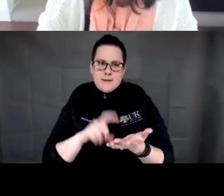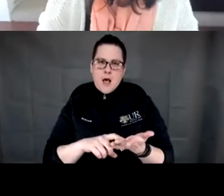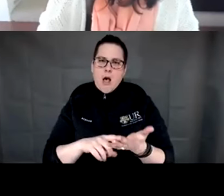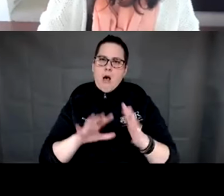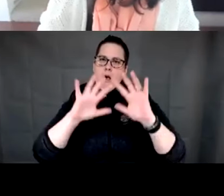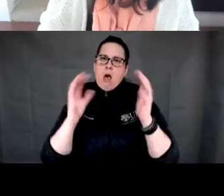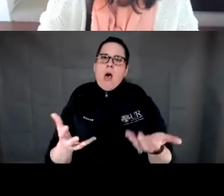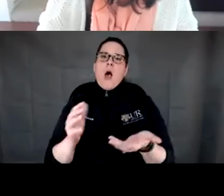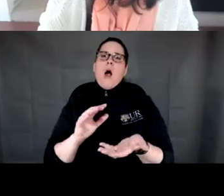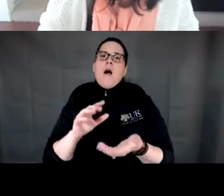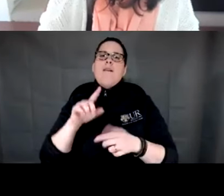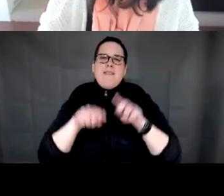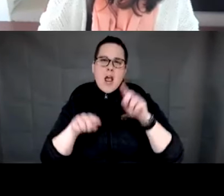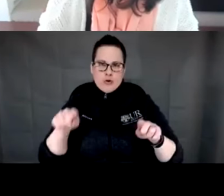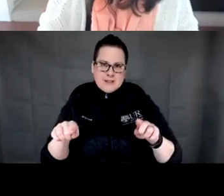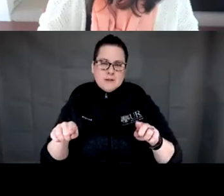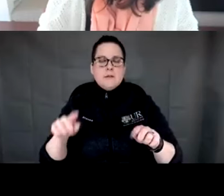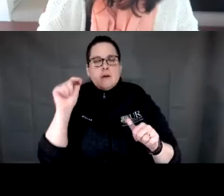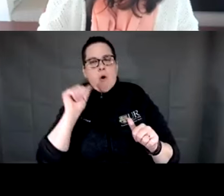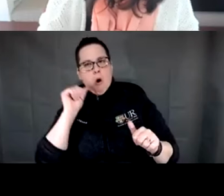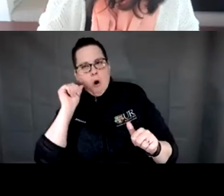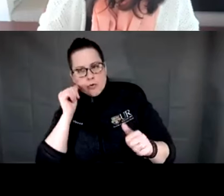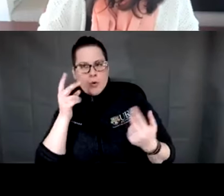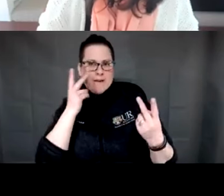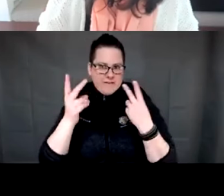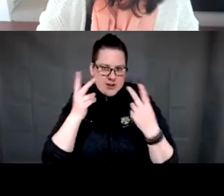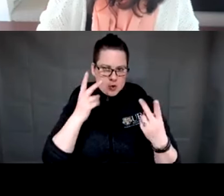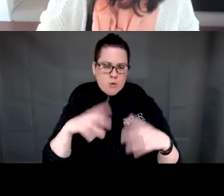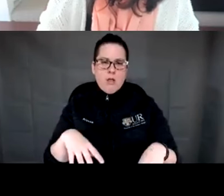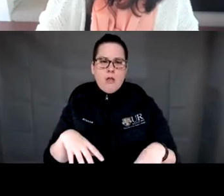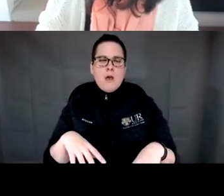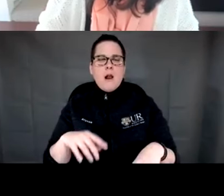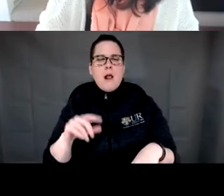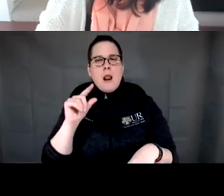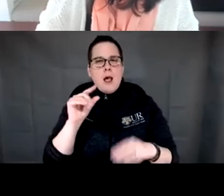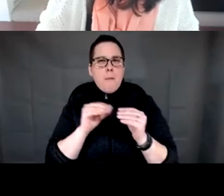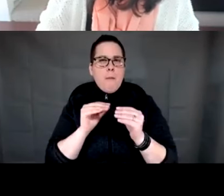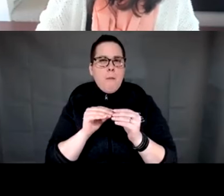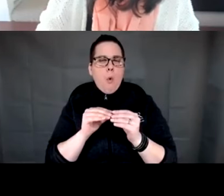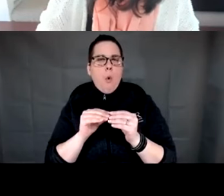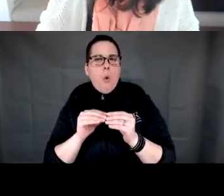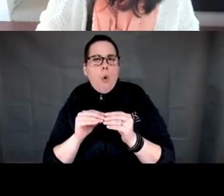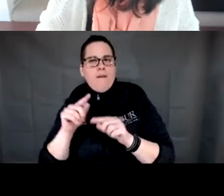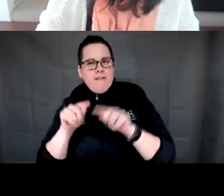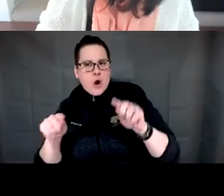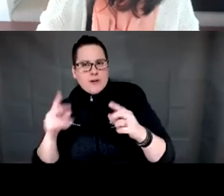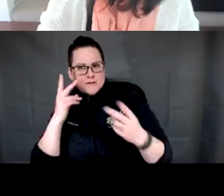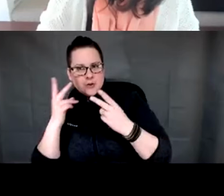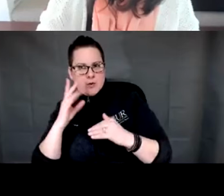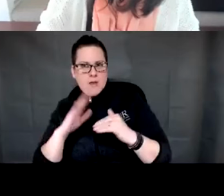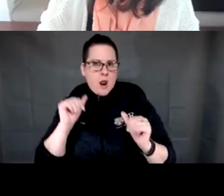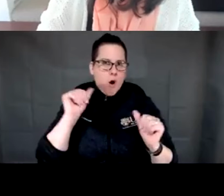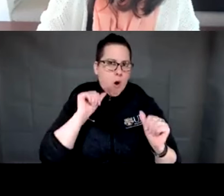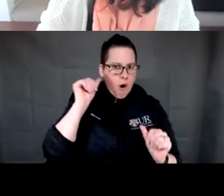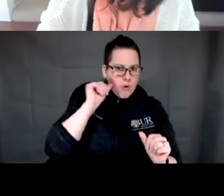of variance accounted for by auditory versus visual stimuli. It's a little more with visual stimuli than with auditory stimuli, although probably that's